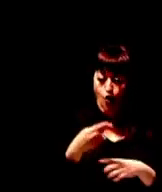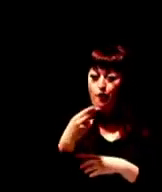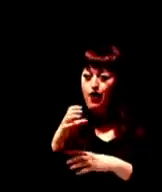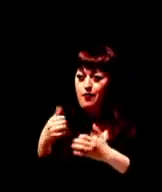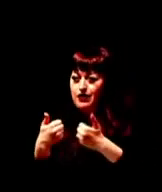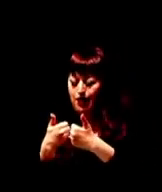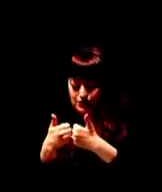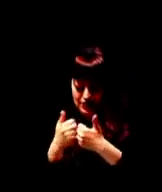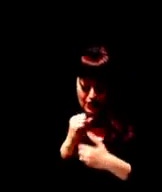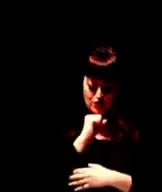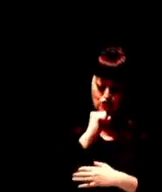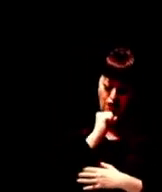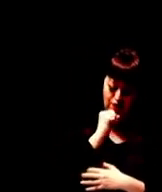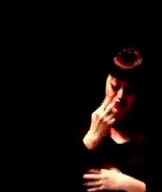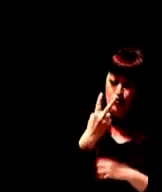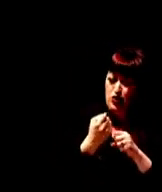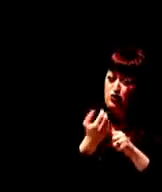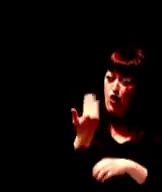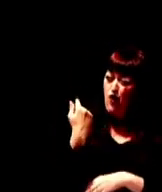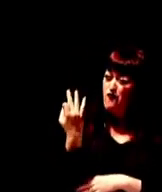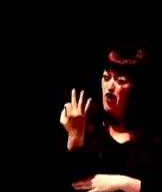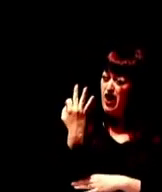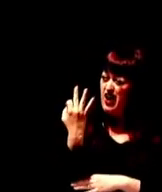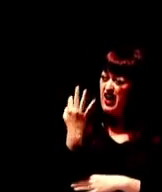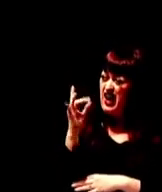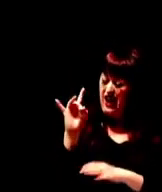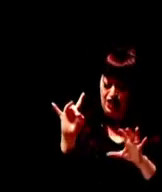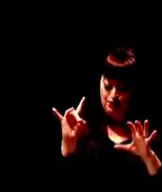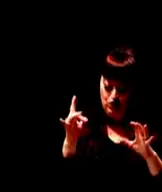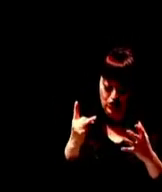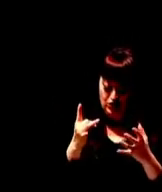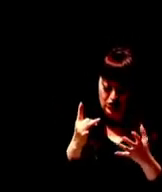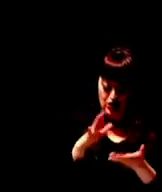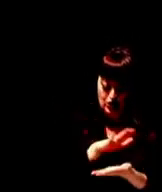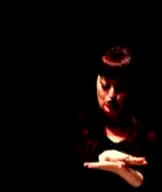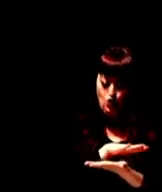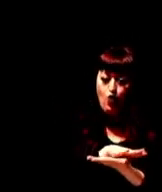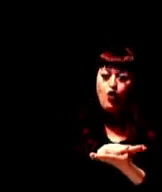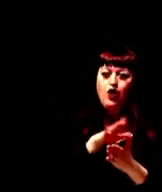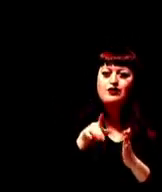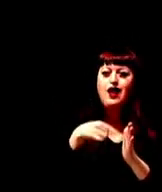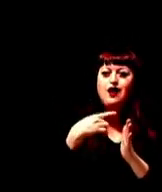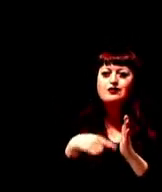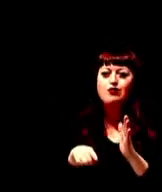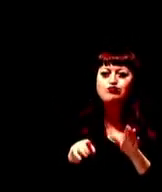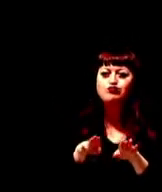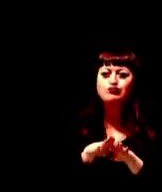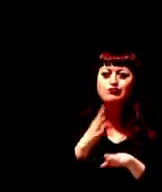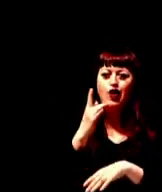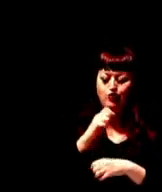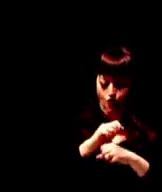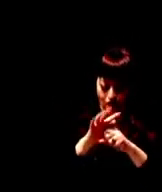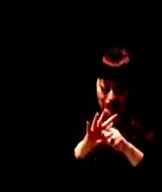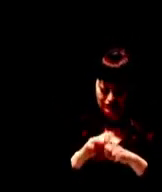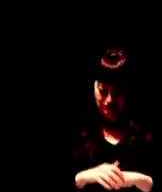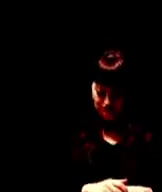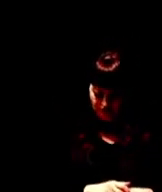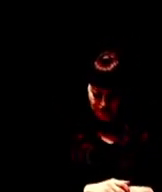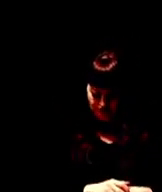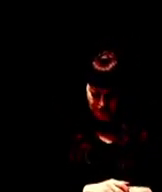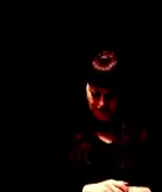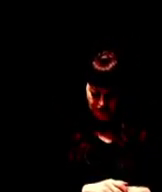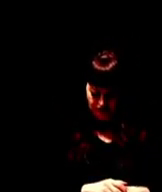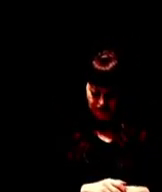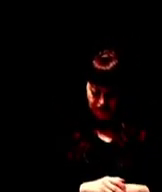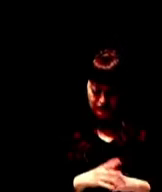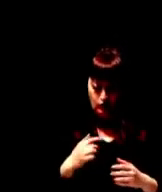even that Friday 2 years ago during eighth period when school was canceled for COVID. We went home and waited for any news on what was